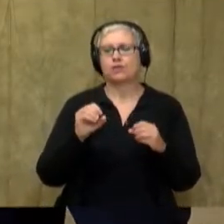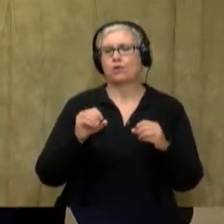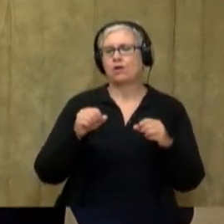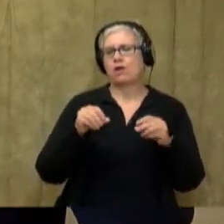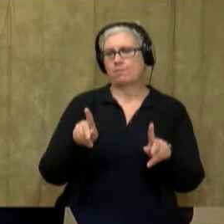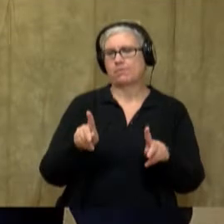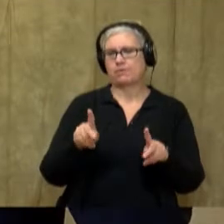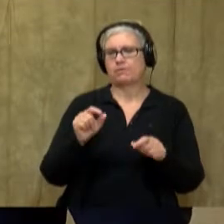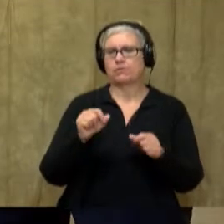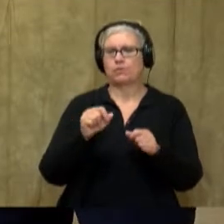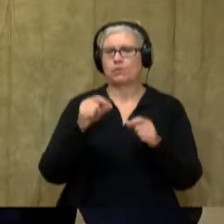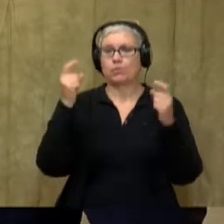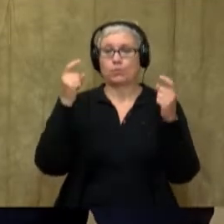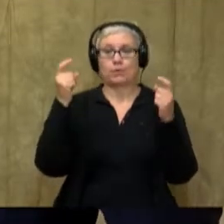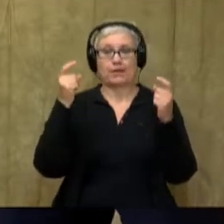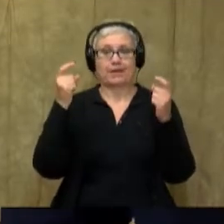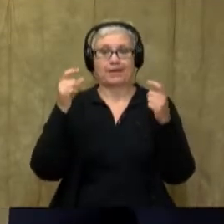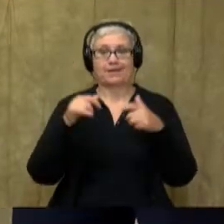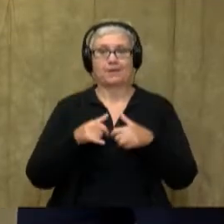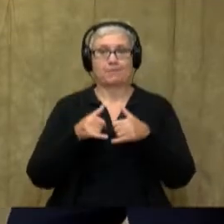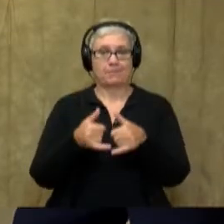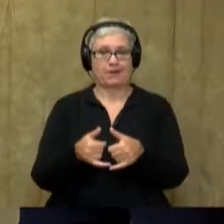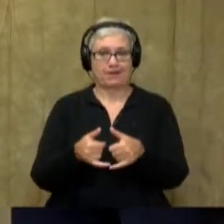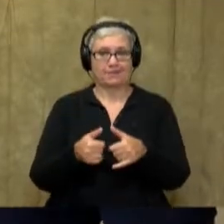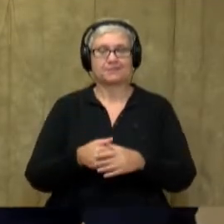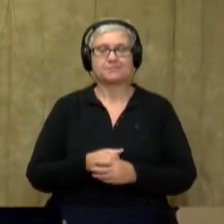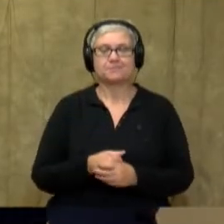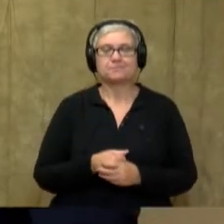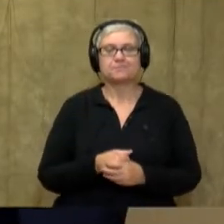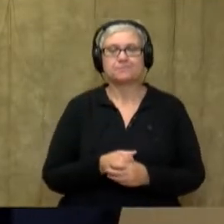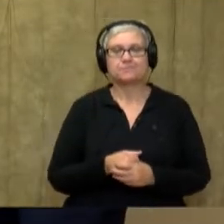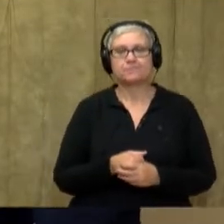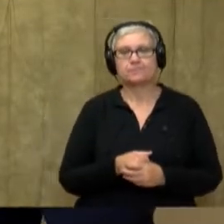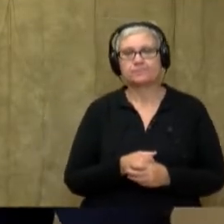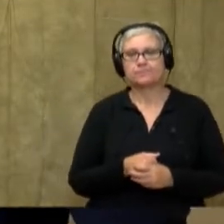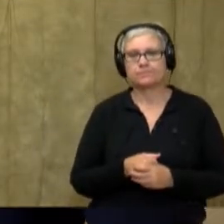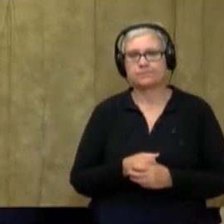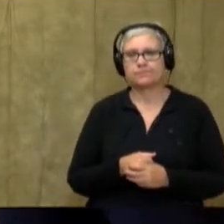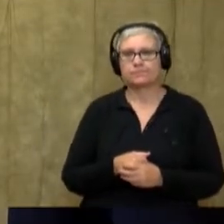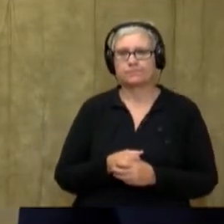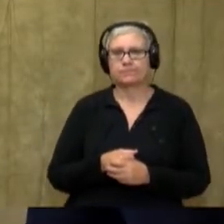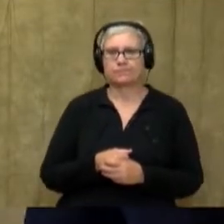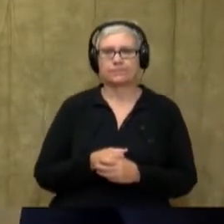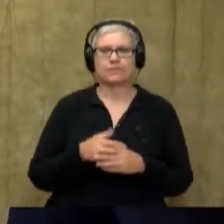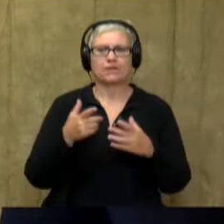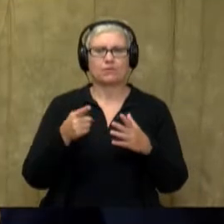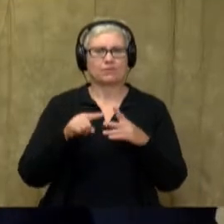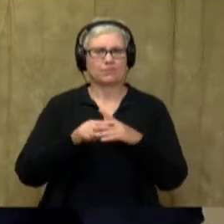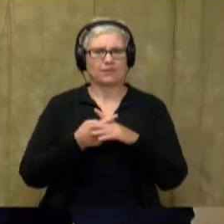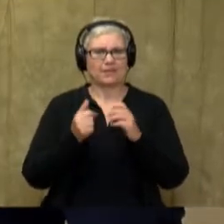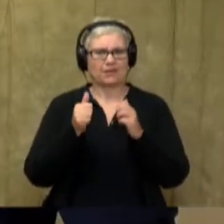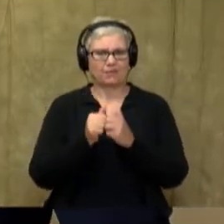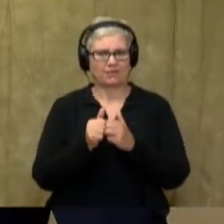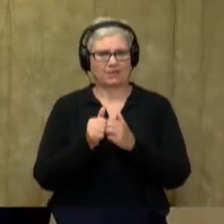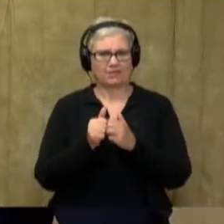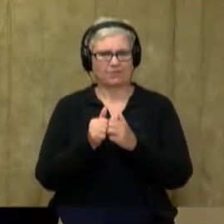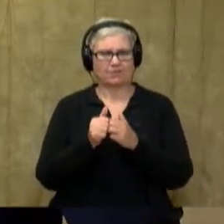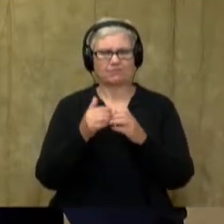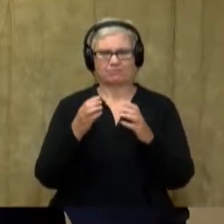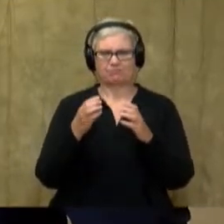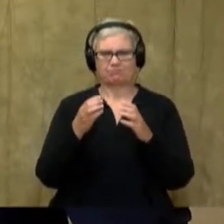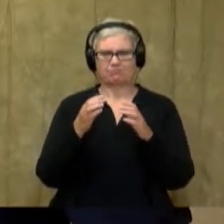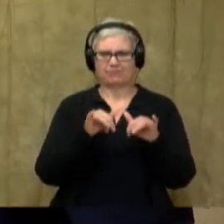chance to win a prize since you're tuning in to watch this lesson today. Now, what I want to begin with is just talking about some common